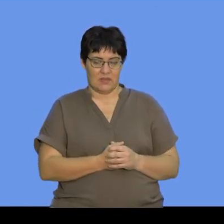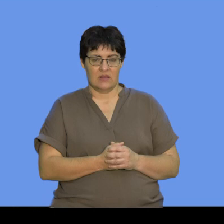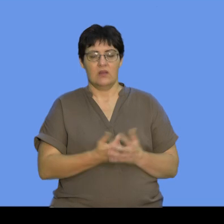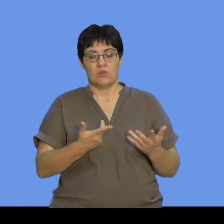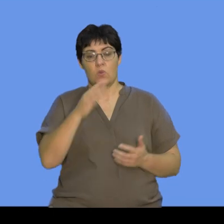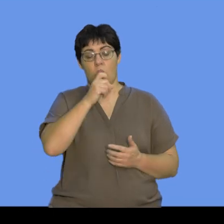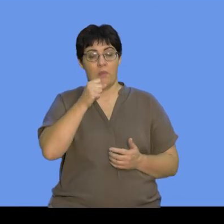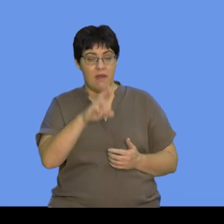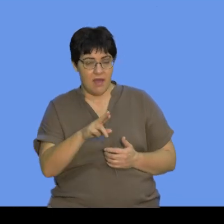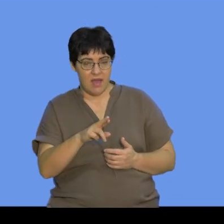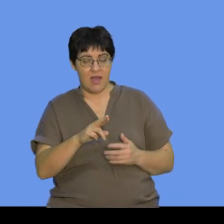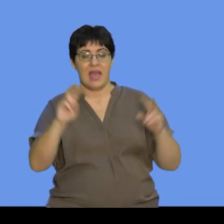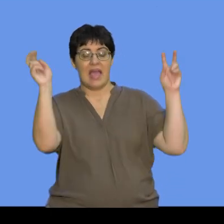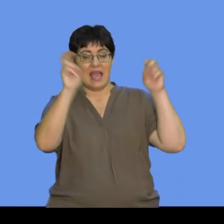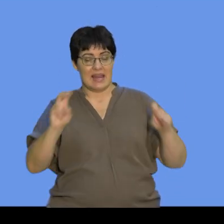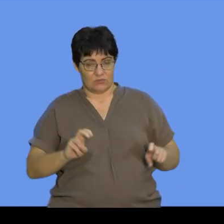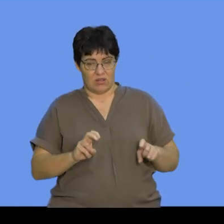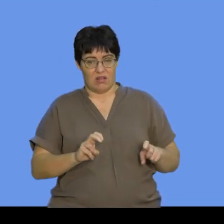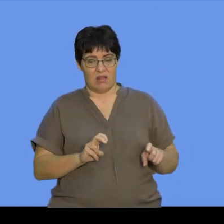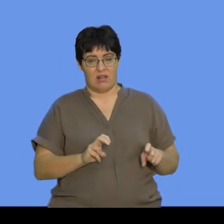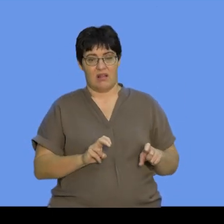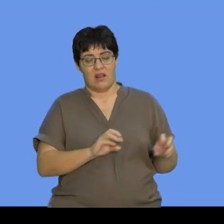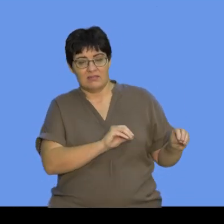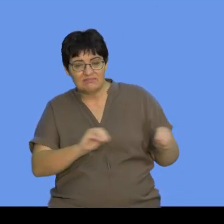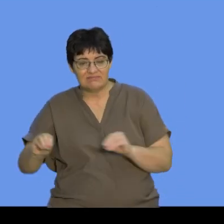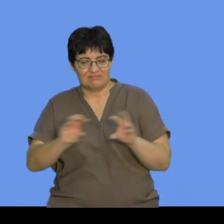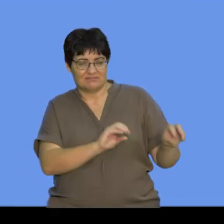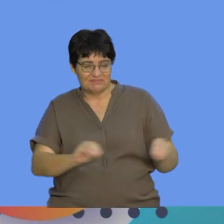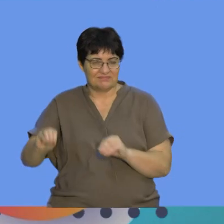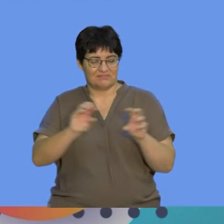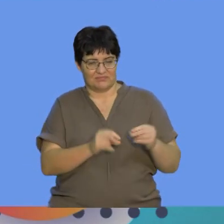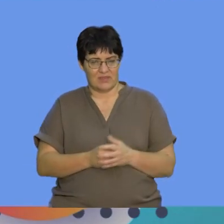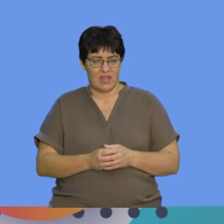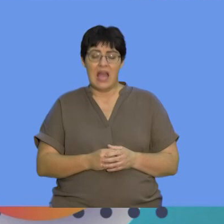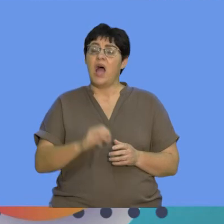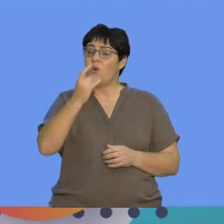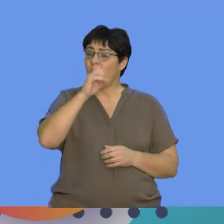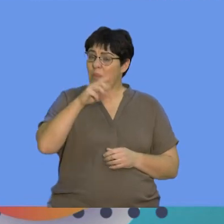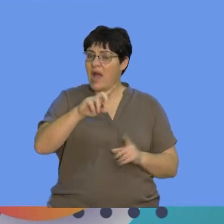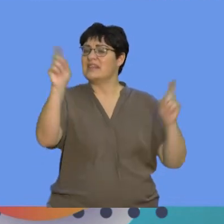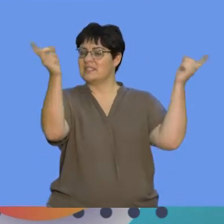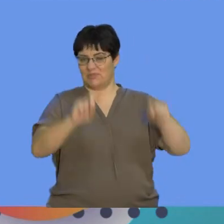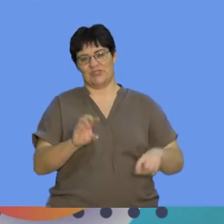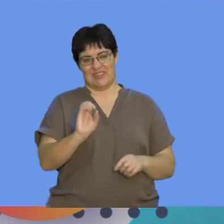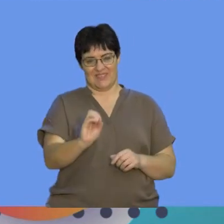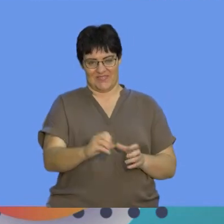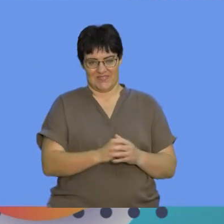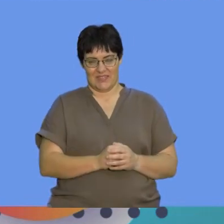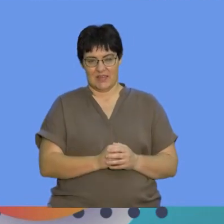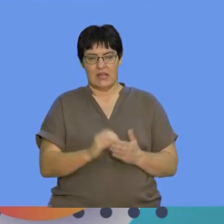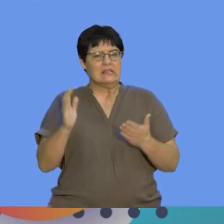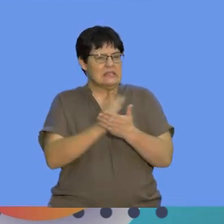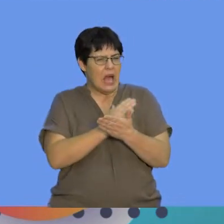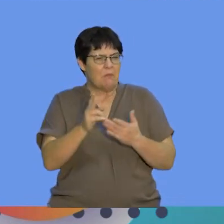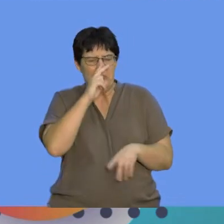is electric conductor, and then but there's something special about copper. Okay, in some cases we need very thin